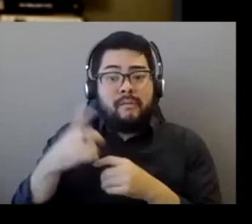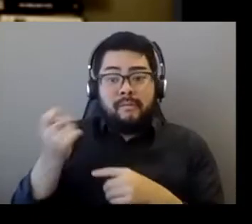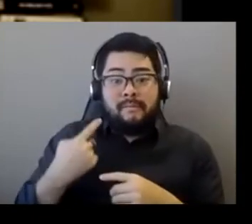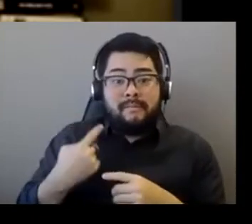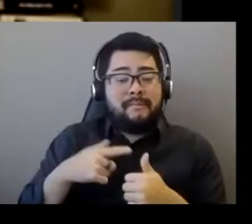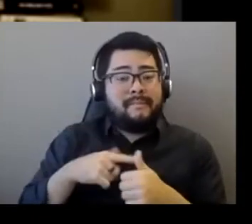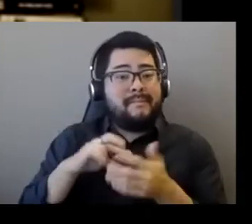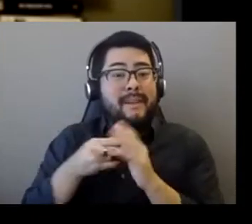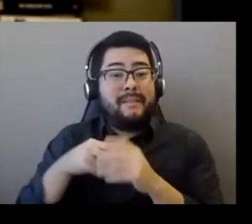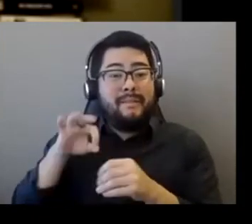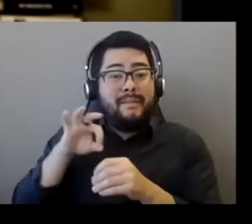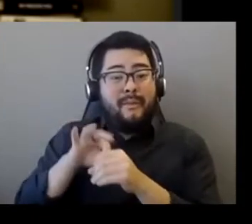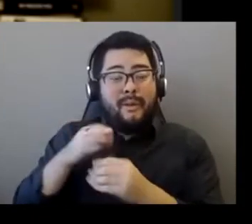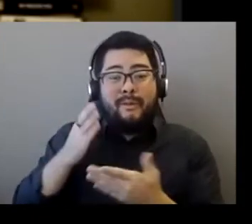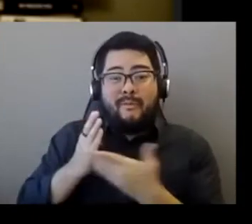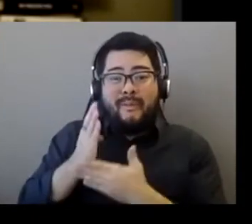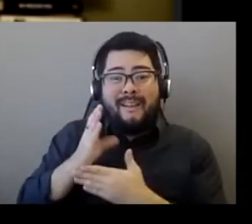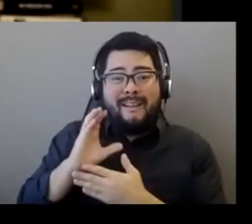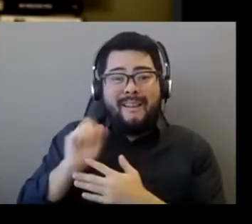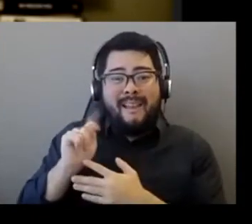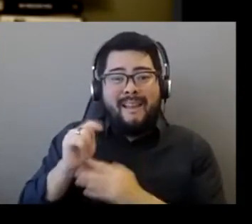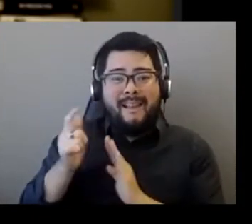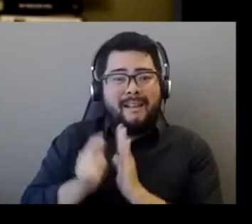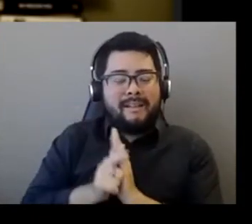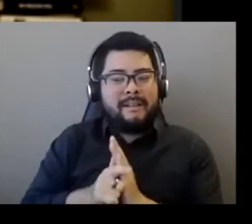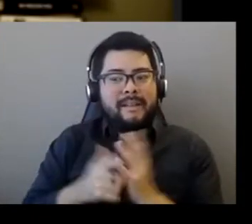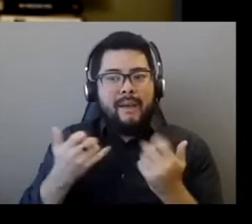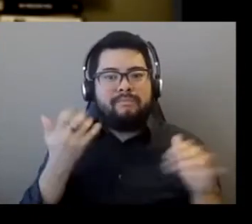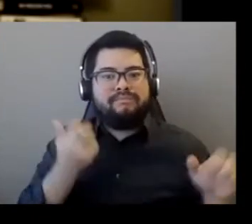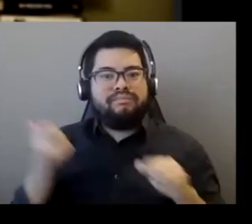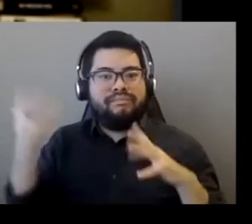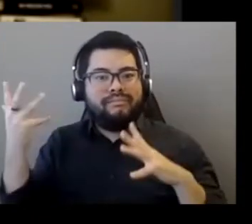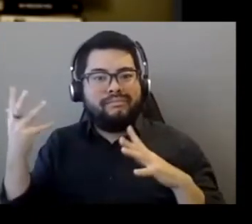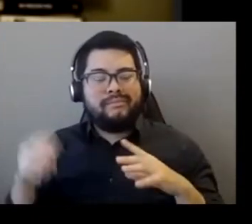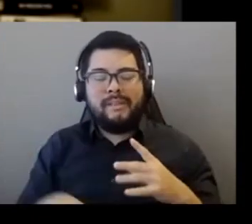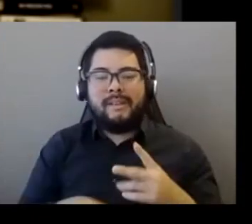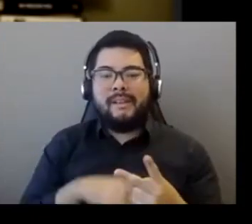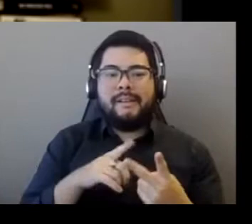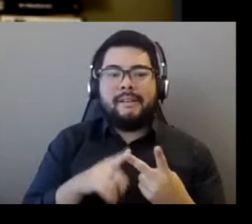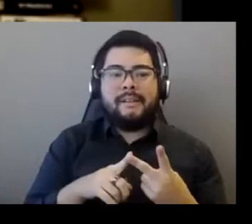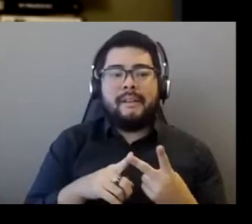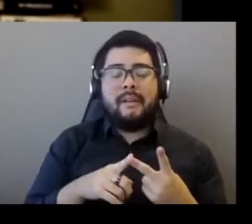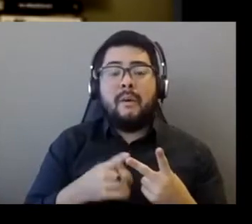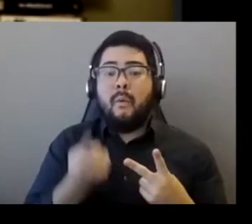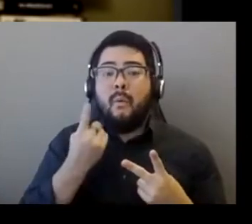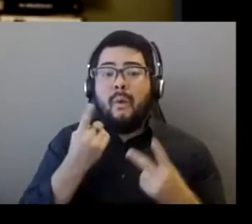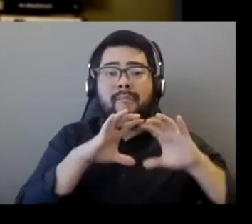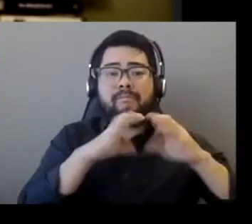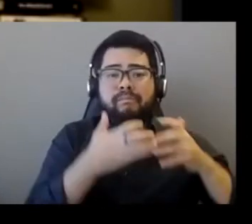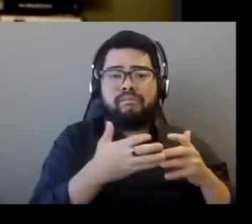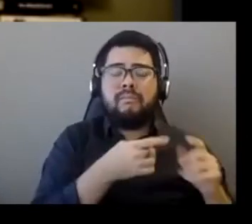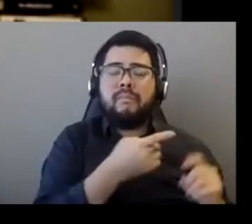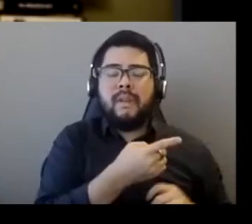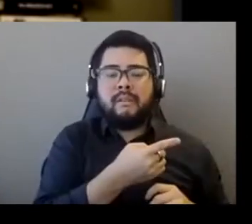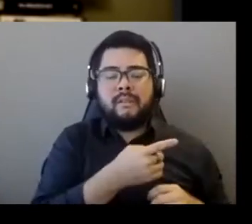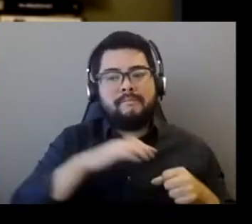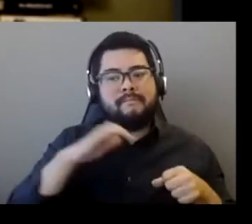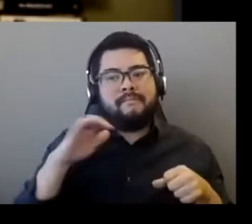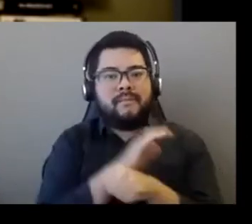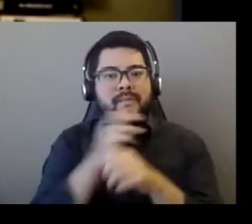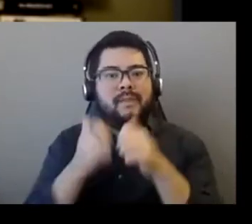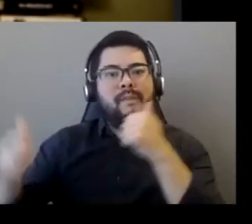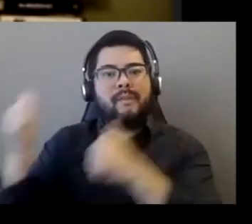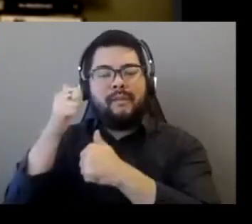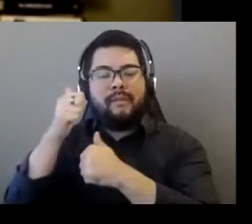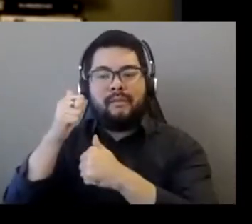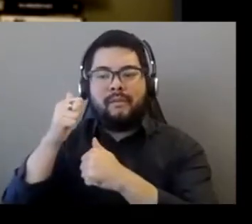Voting Rights Act doesn't exist anymore. You know, you have one party that is a total authoritarian,